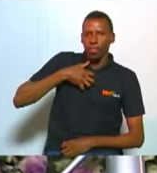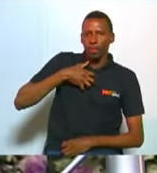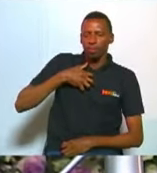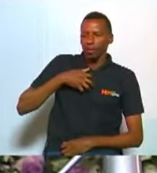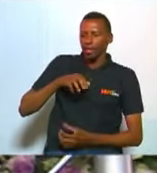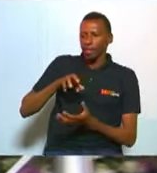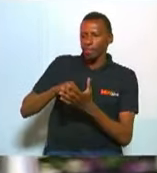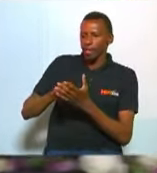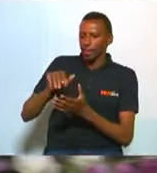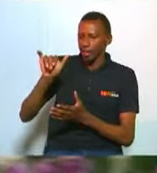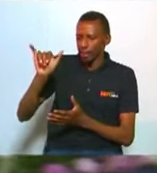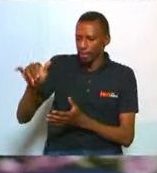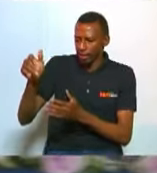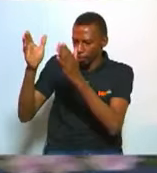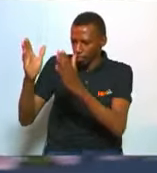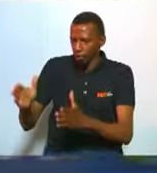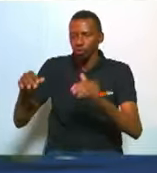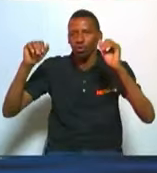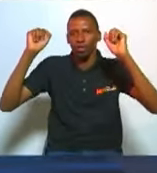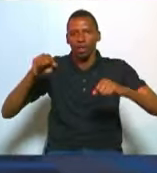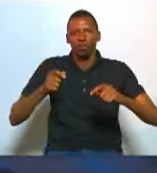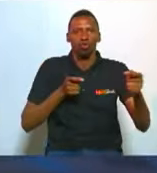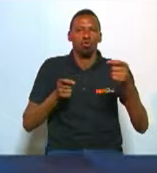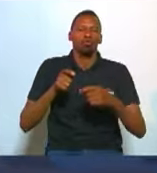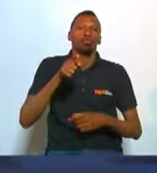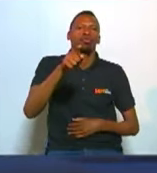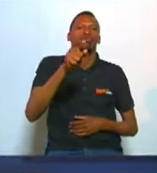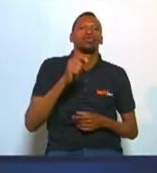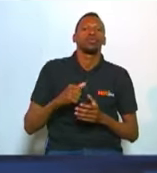who can control you.